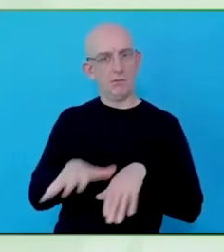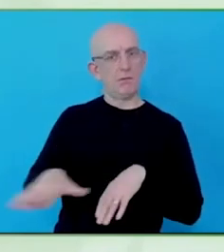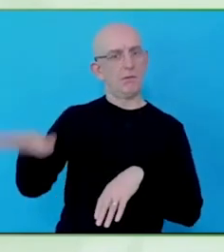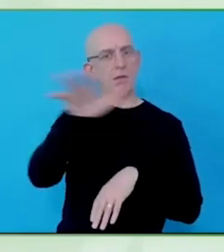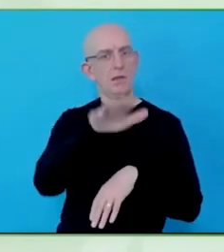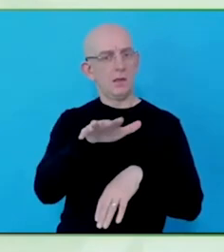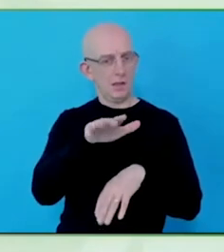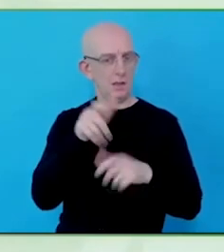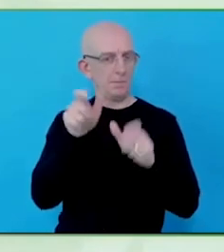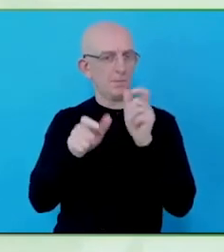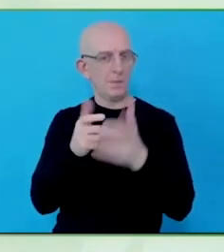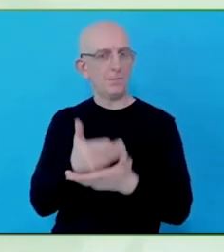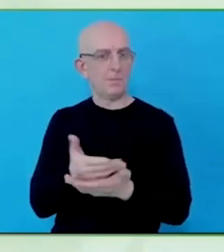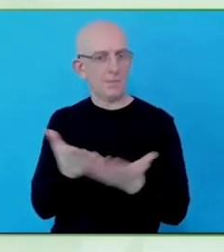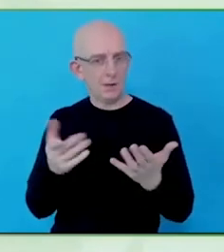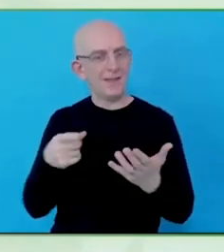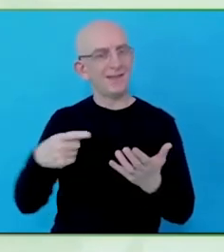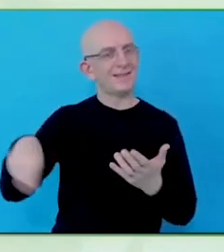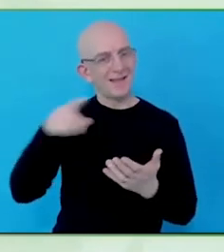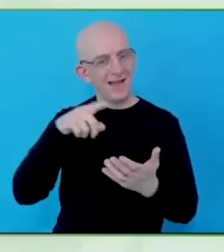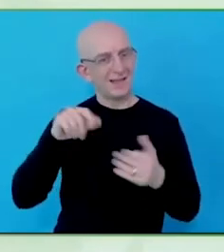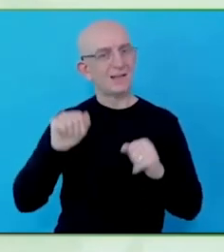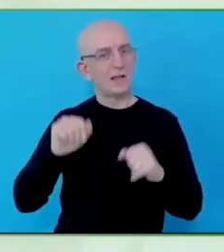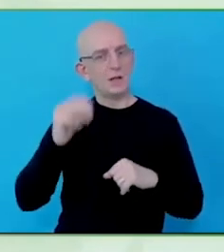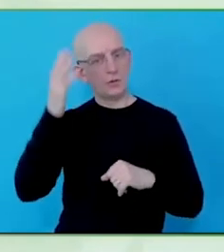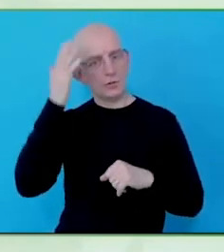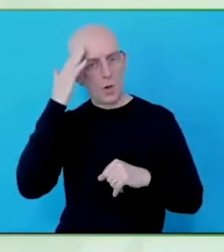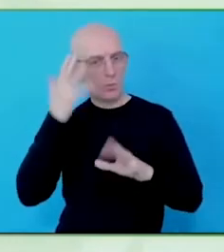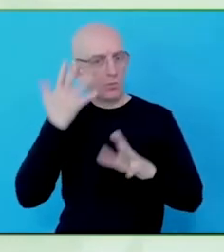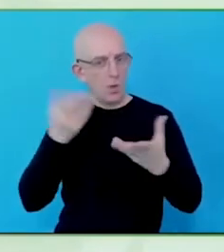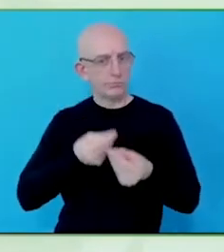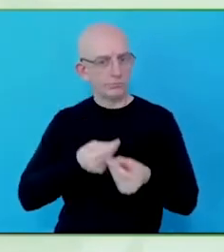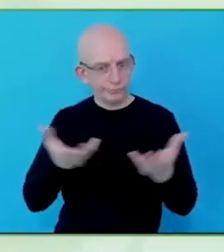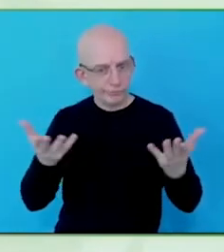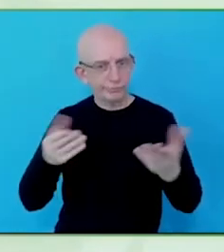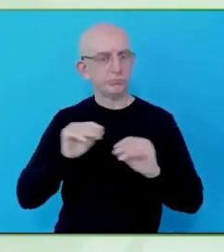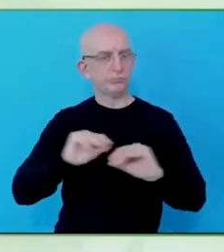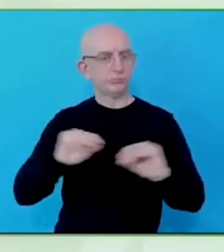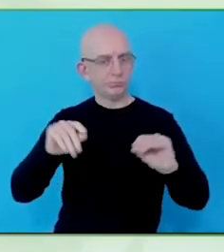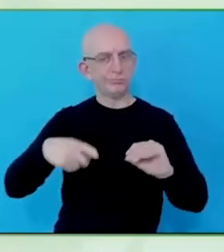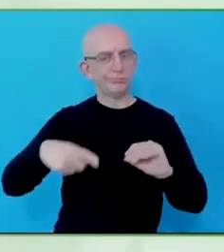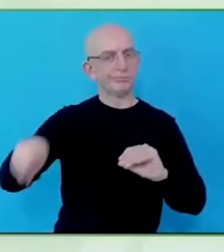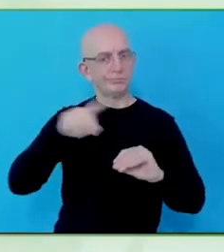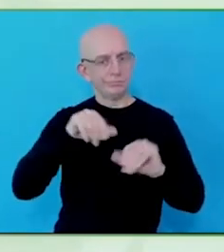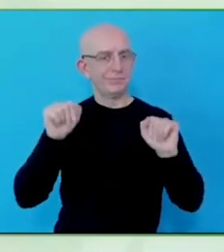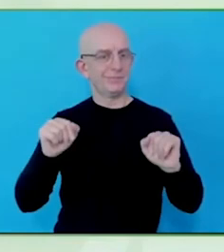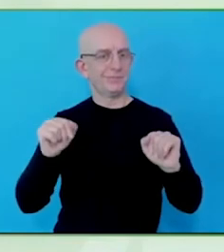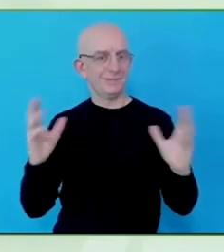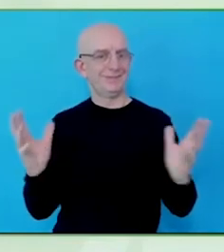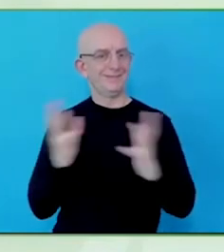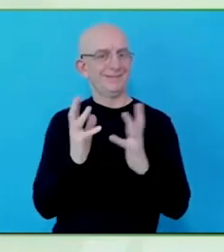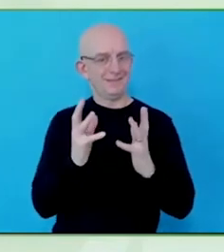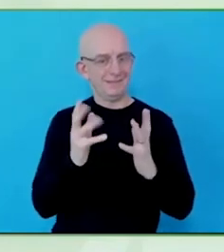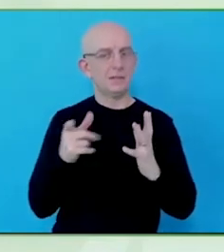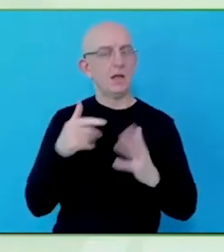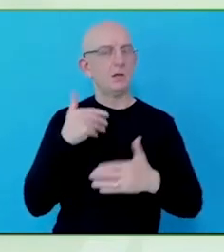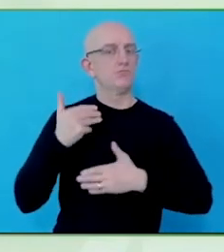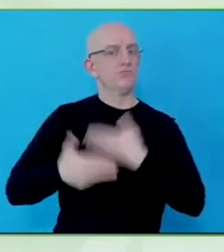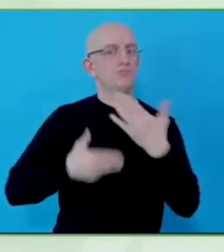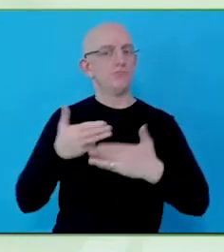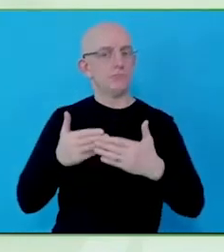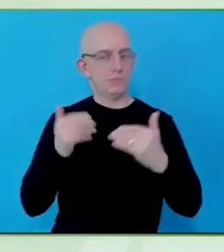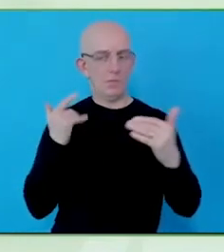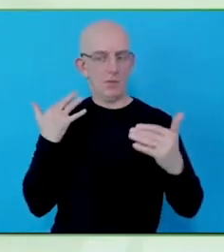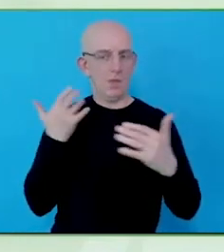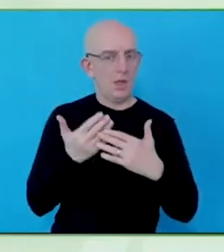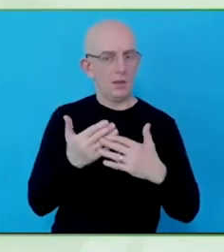with our experts to help you formulate policy. We sometimes talk about the middle manager. I watched the comedy series The